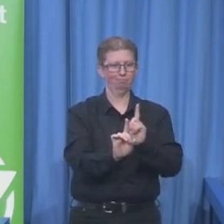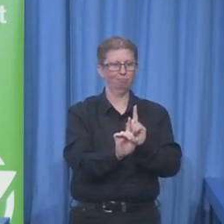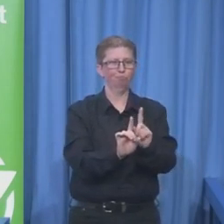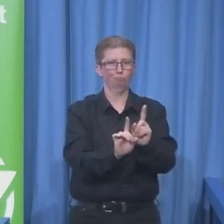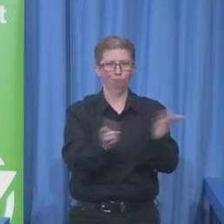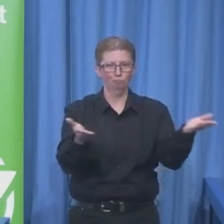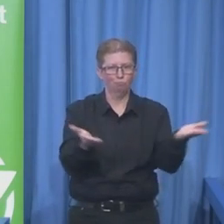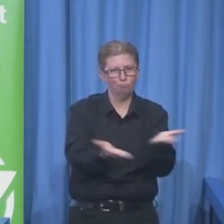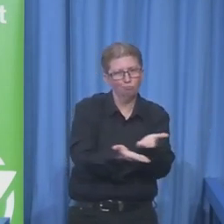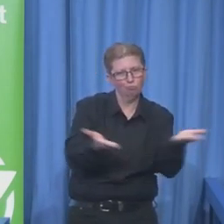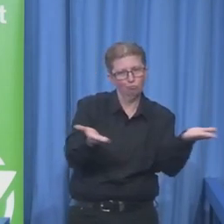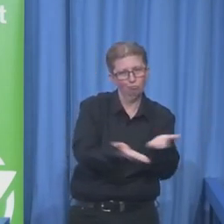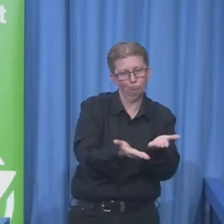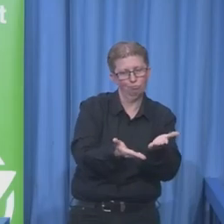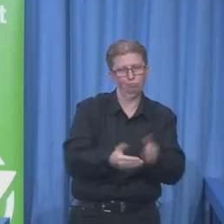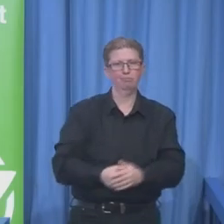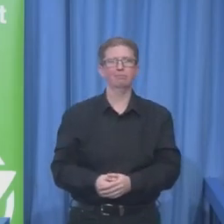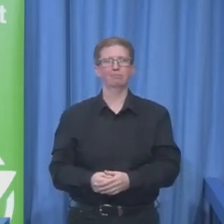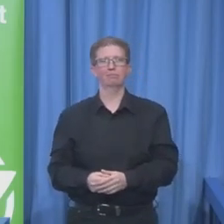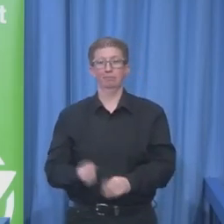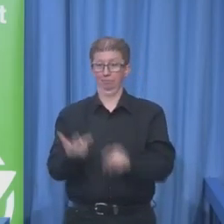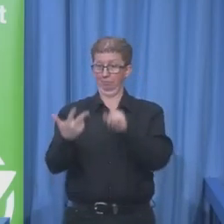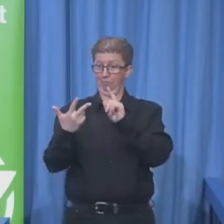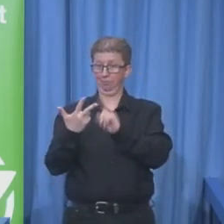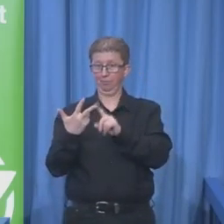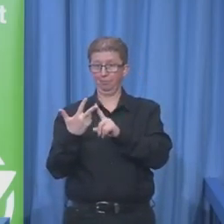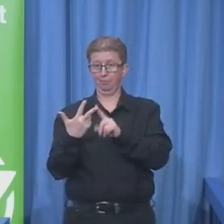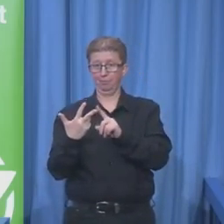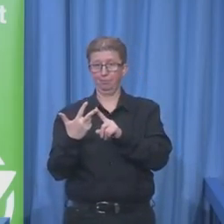meetings. At these meetings,